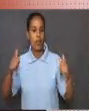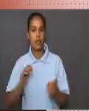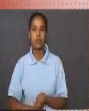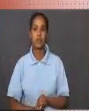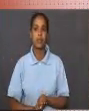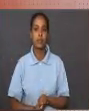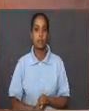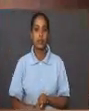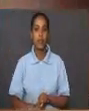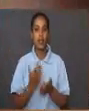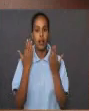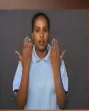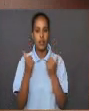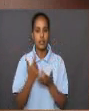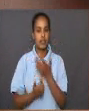separated.